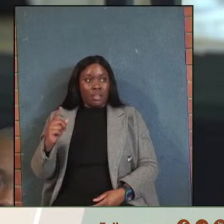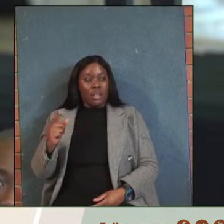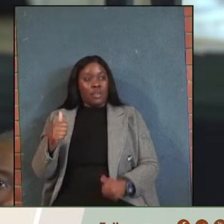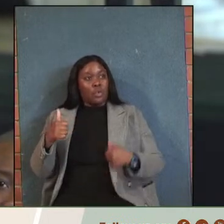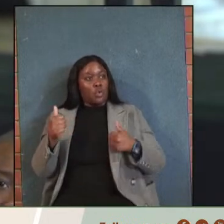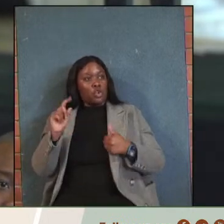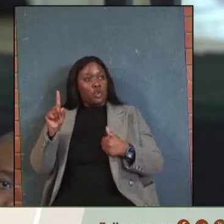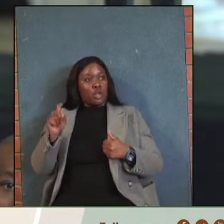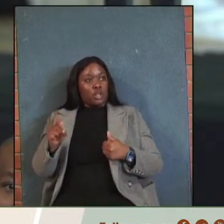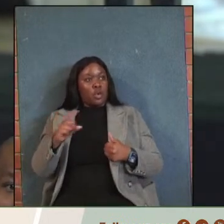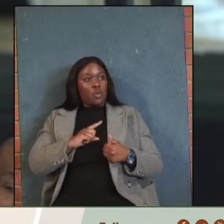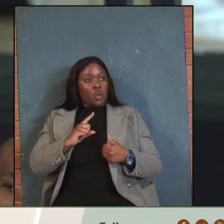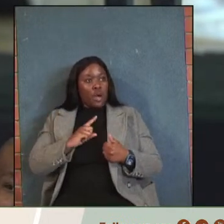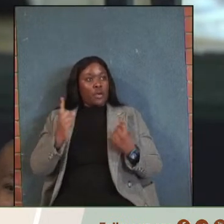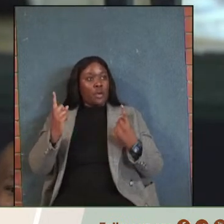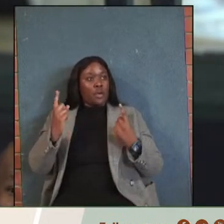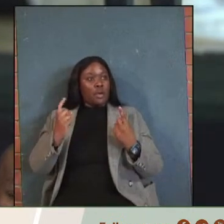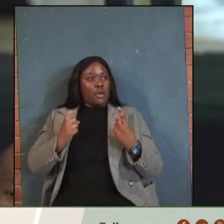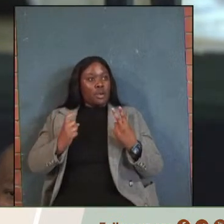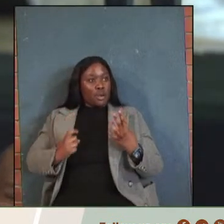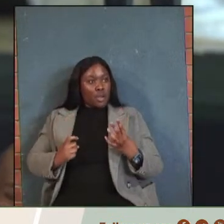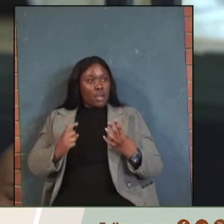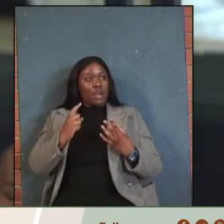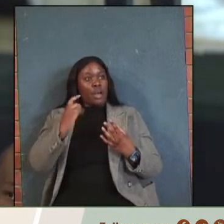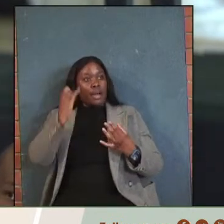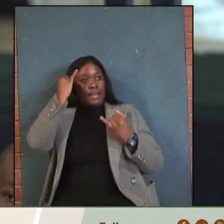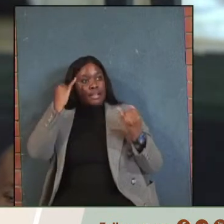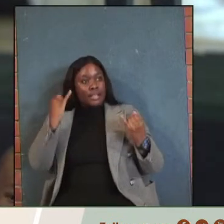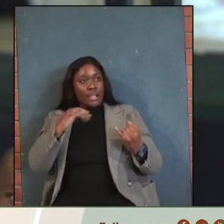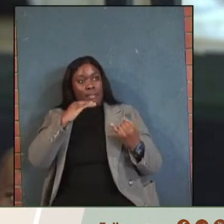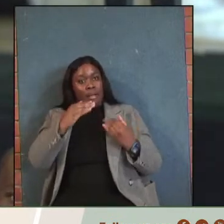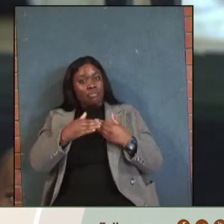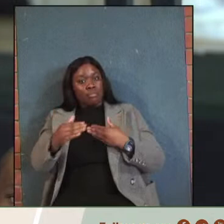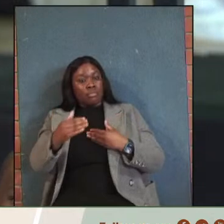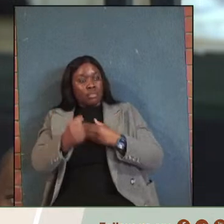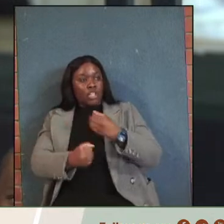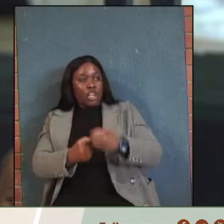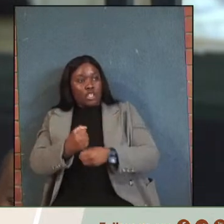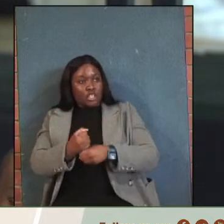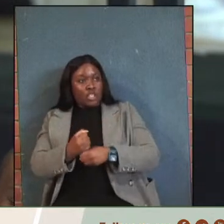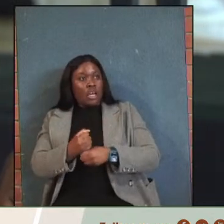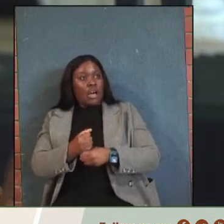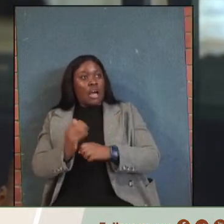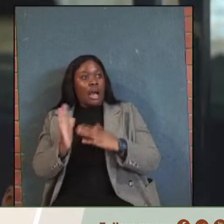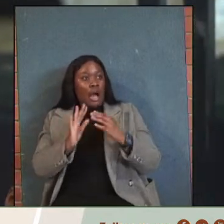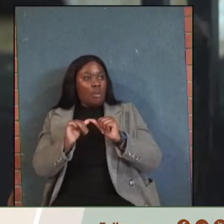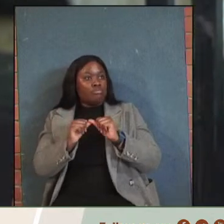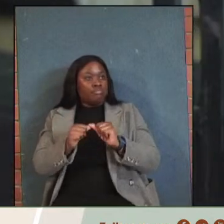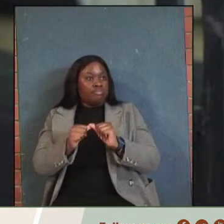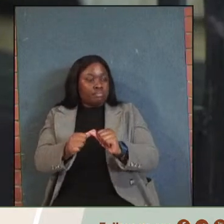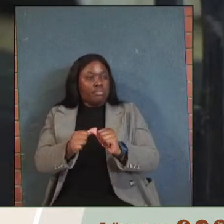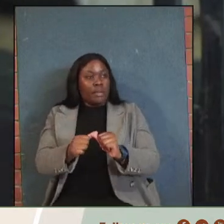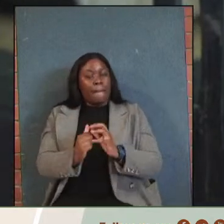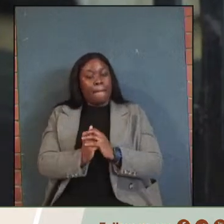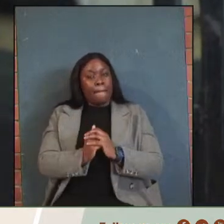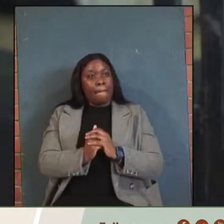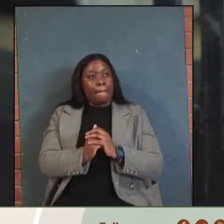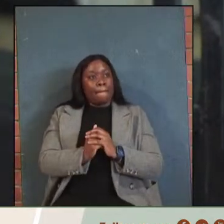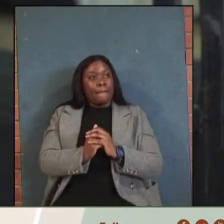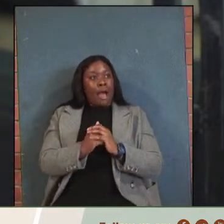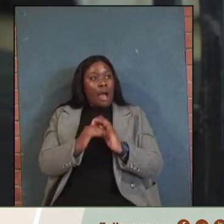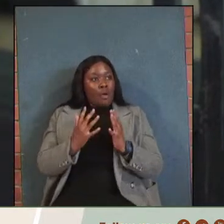we propose ideas, we must look at the coming years, or how is this going to be sustainable? How can this keep